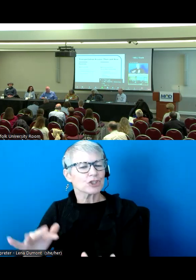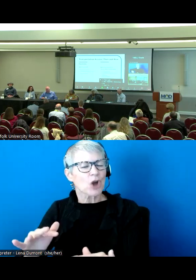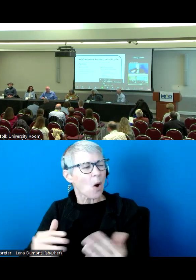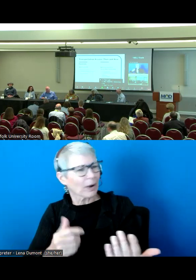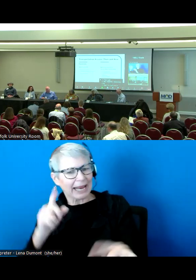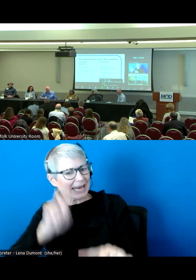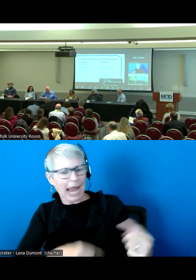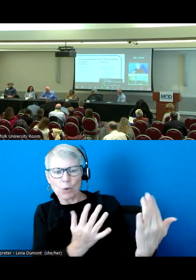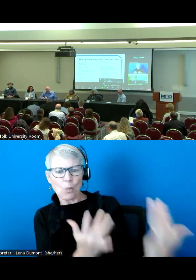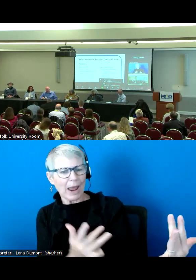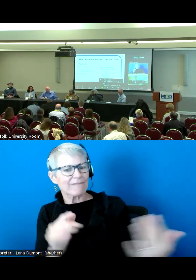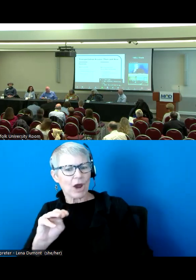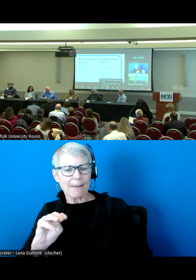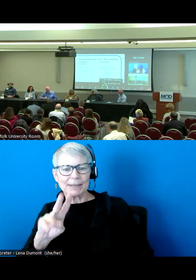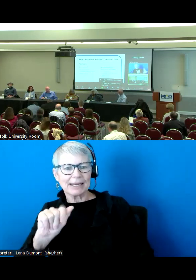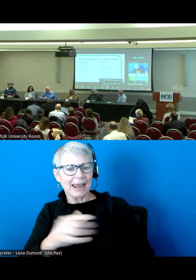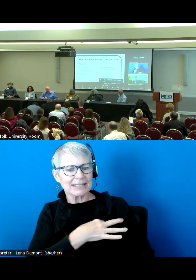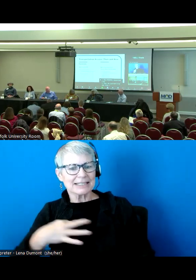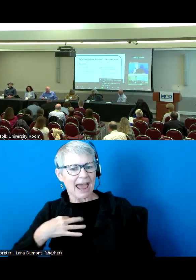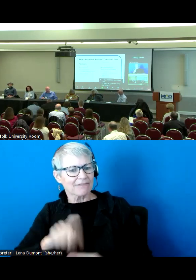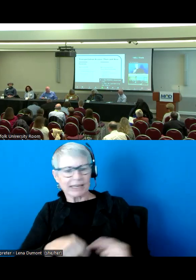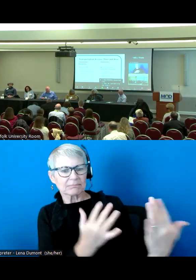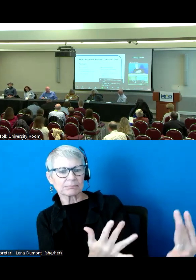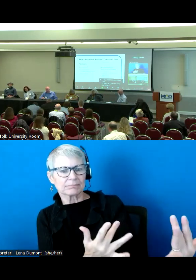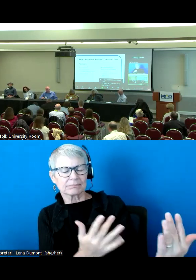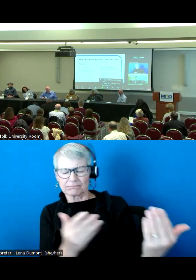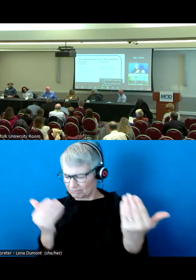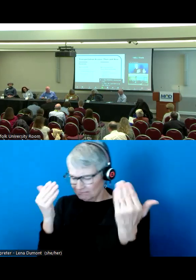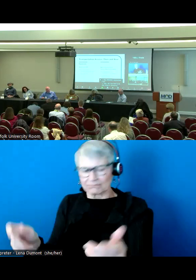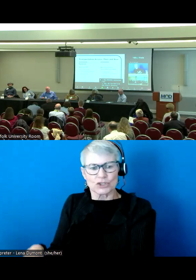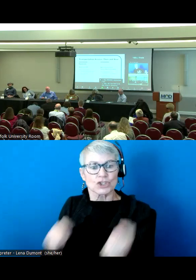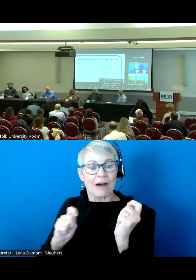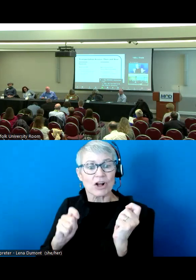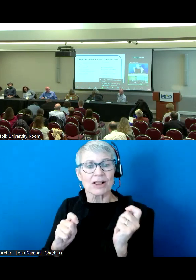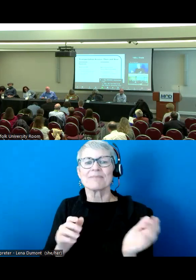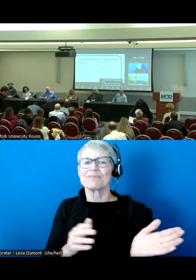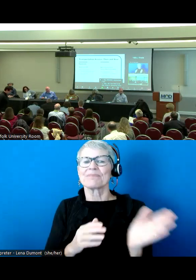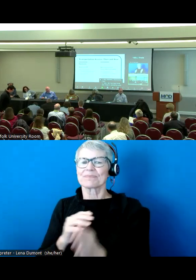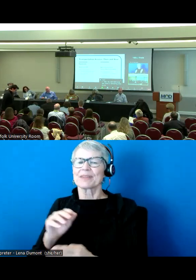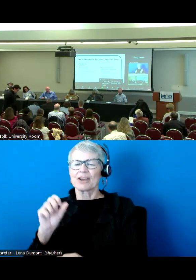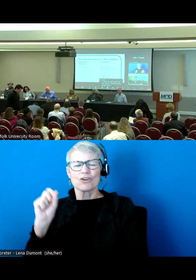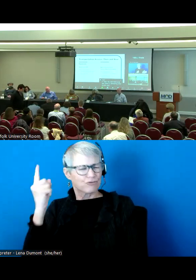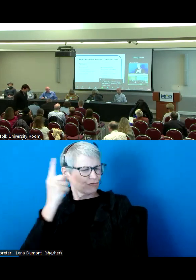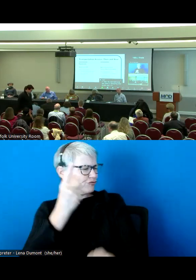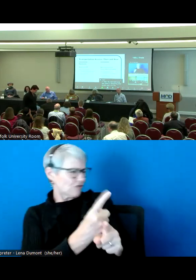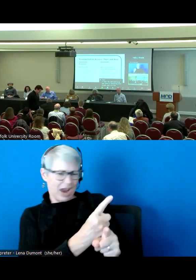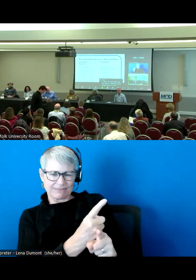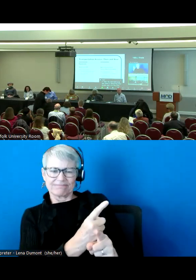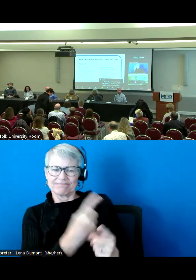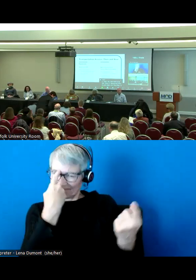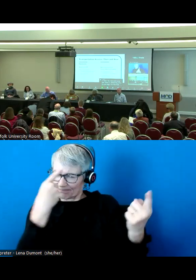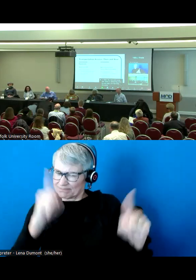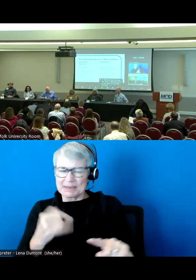think it's advocating. It's when you get angry, turn that anger into action.